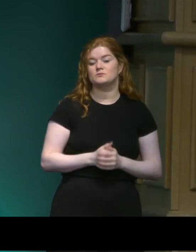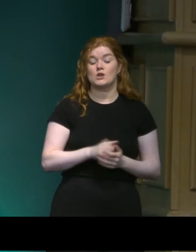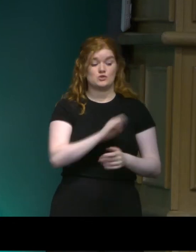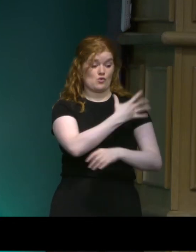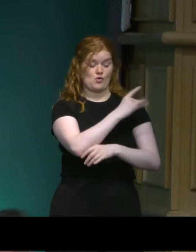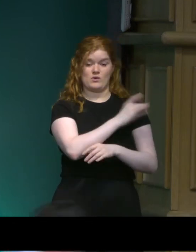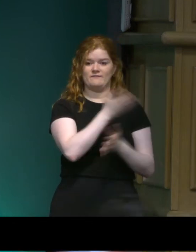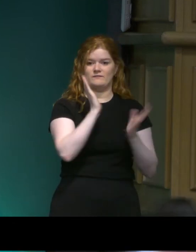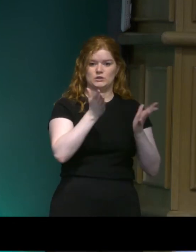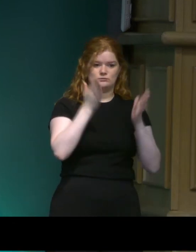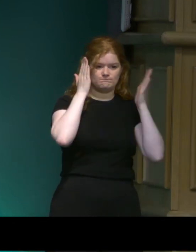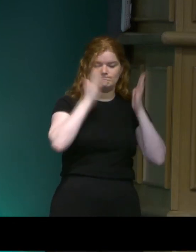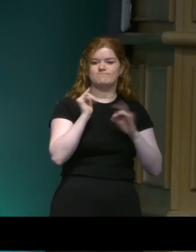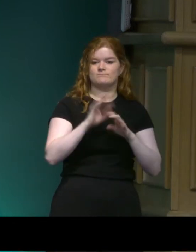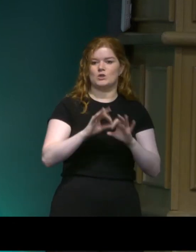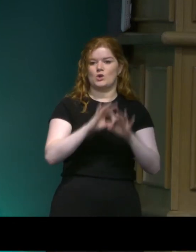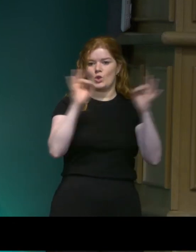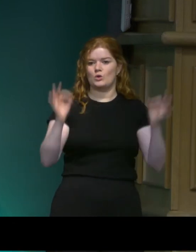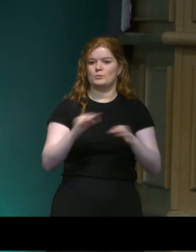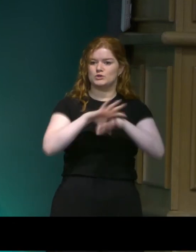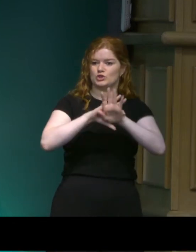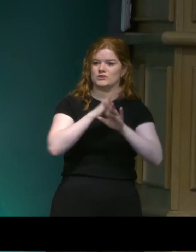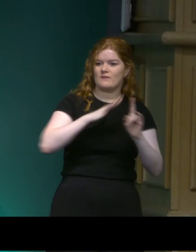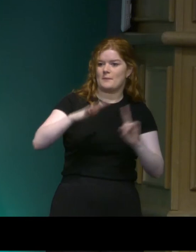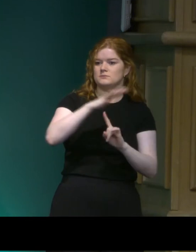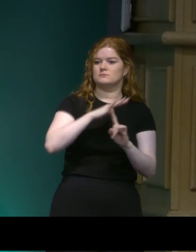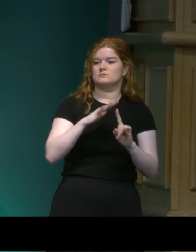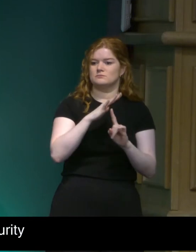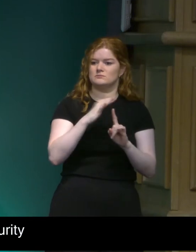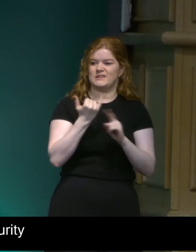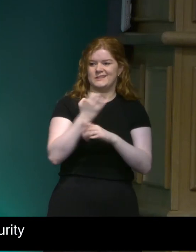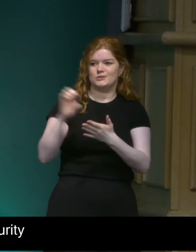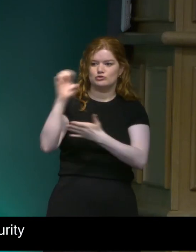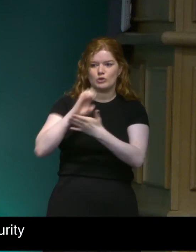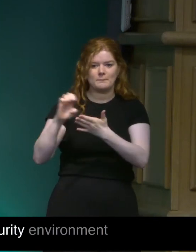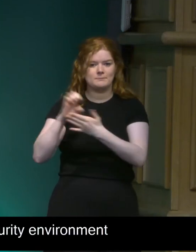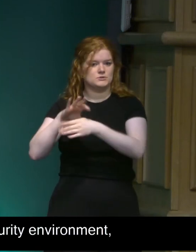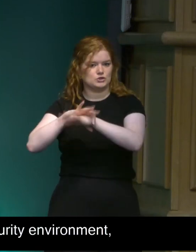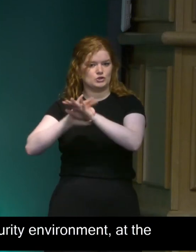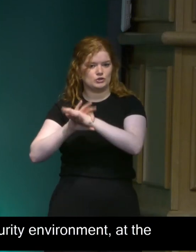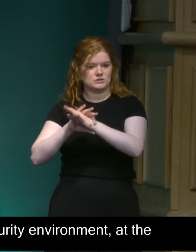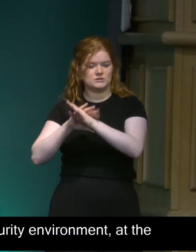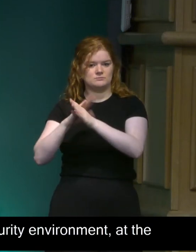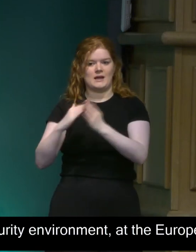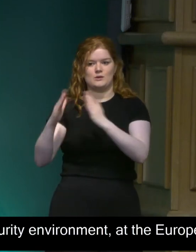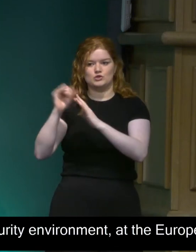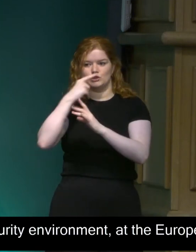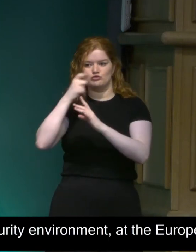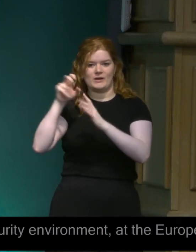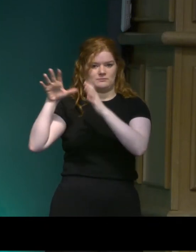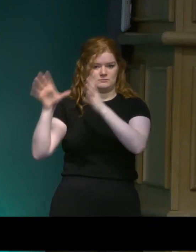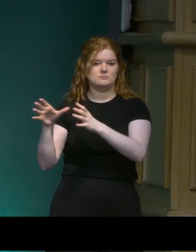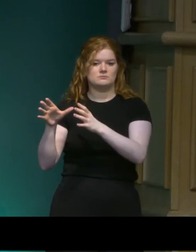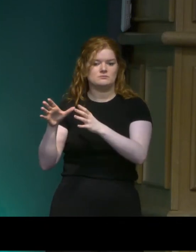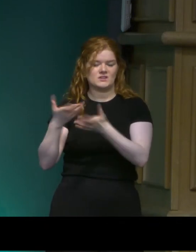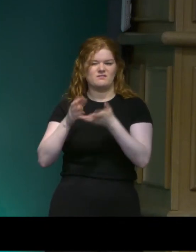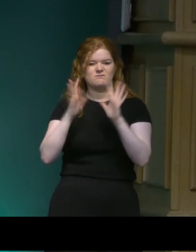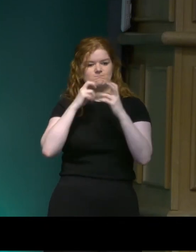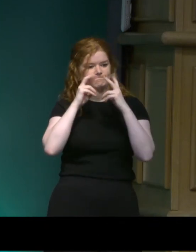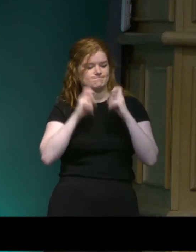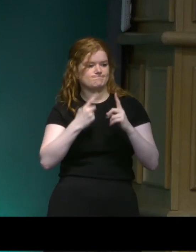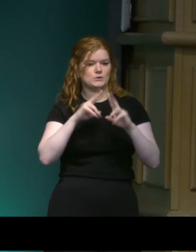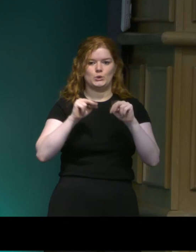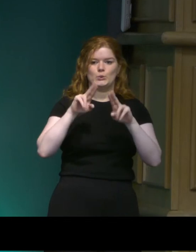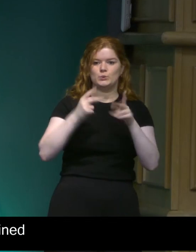Cork we looked at the Global Security environment at the European security post Ukraine and We examined